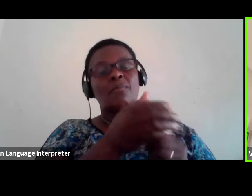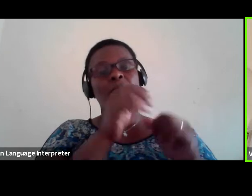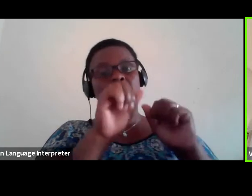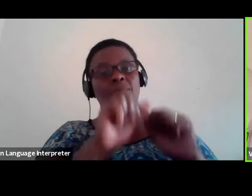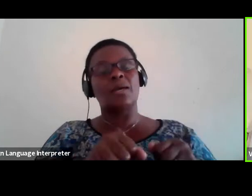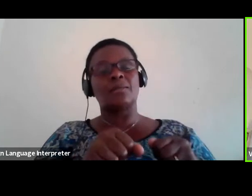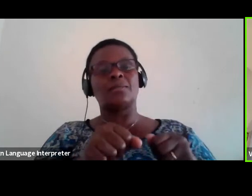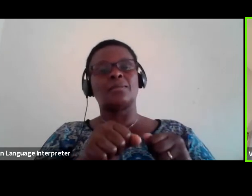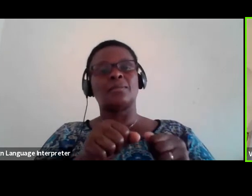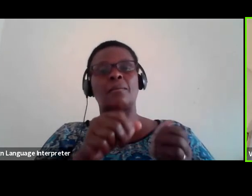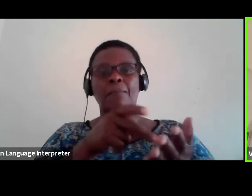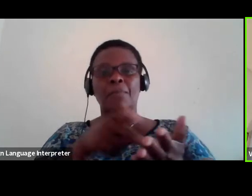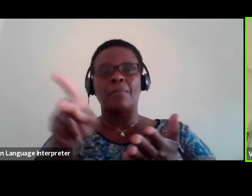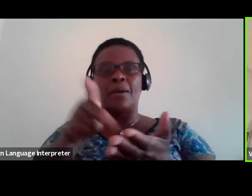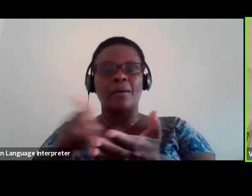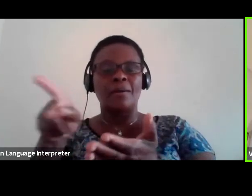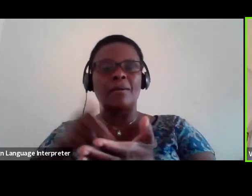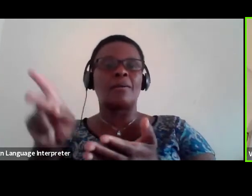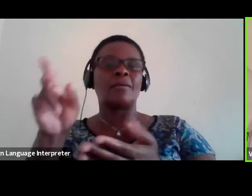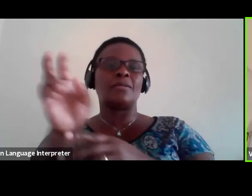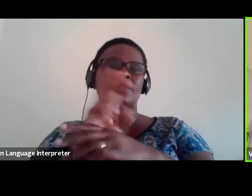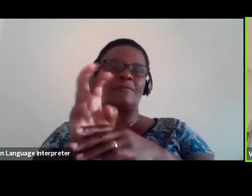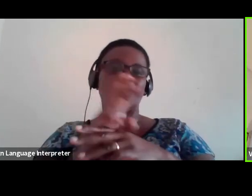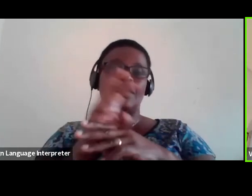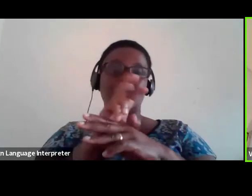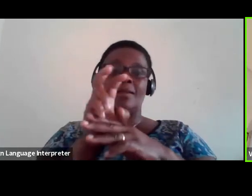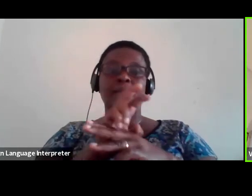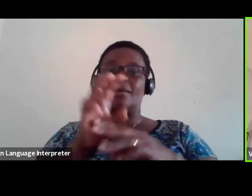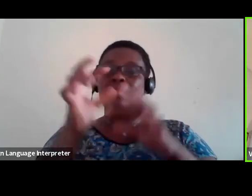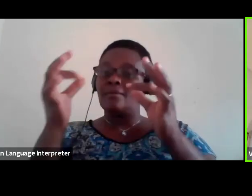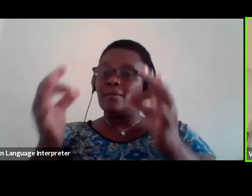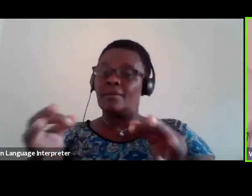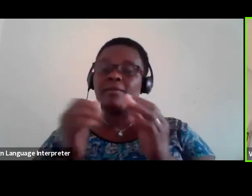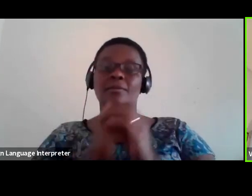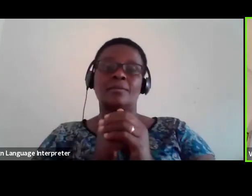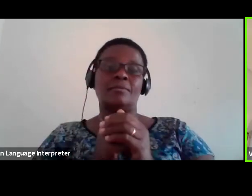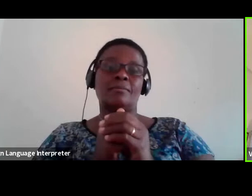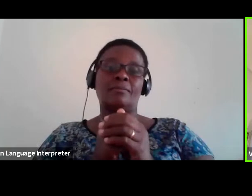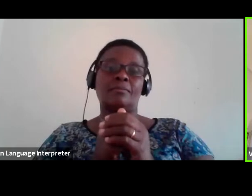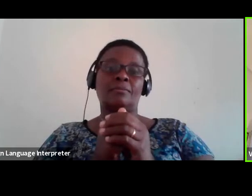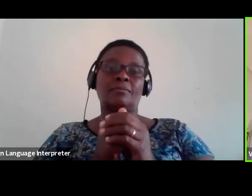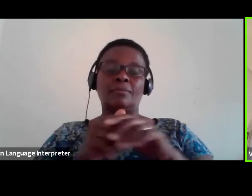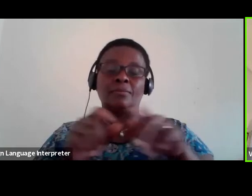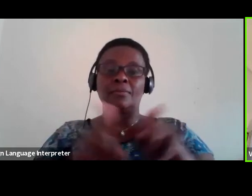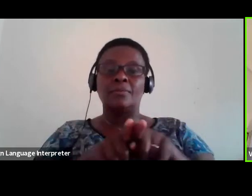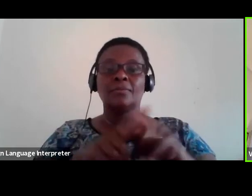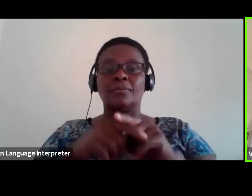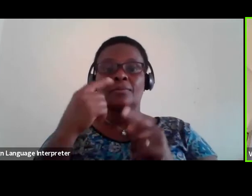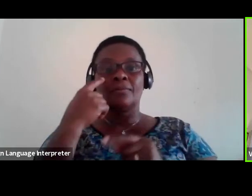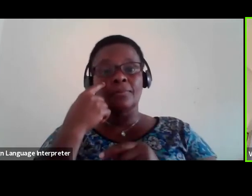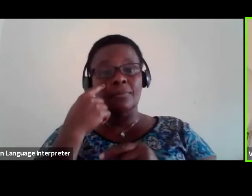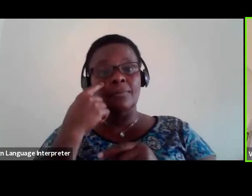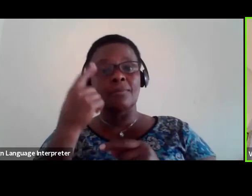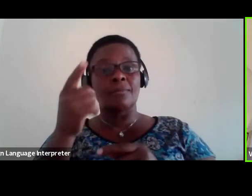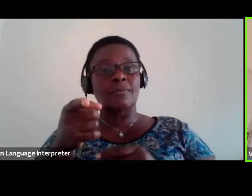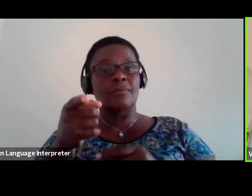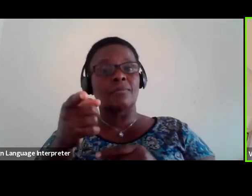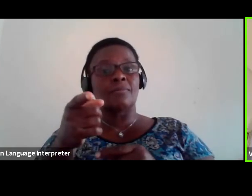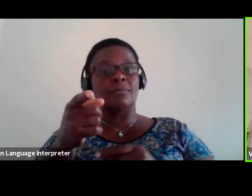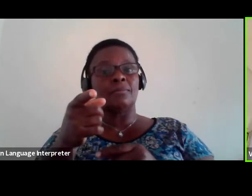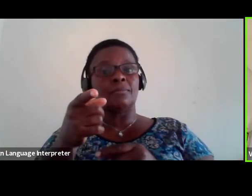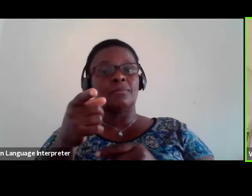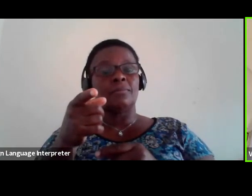equipment and software, is that we have seen this being directed towards